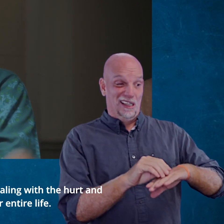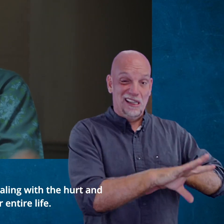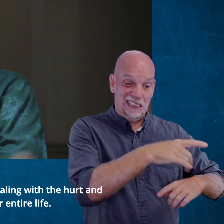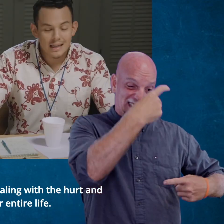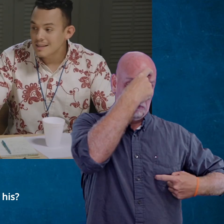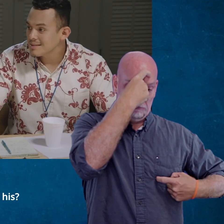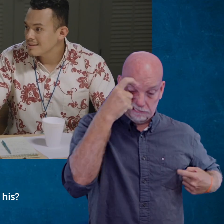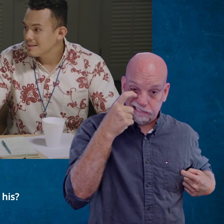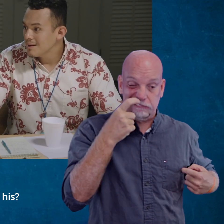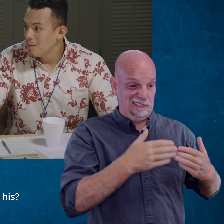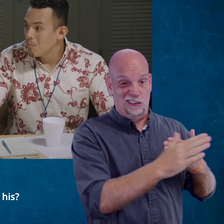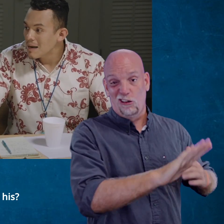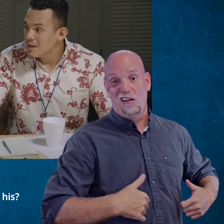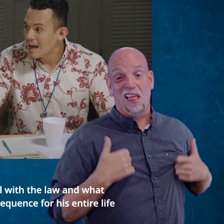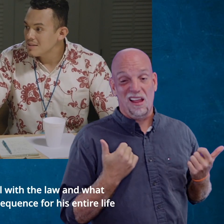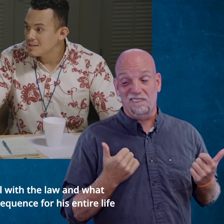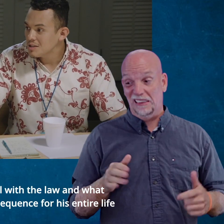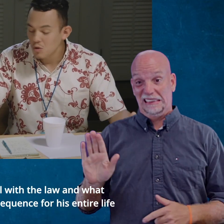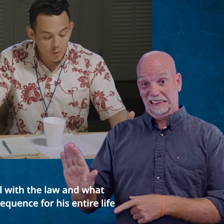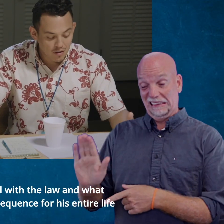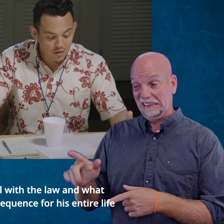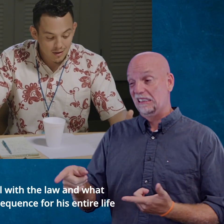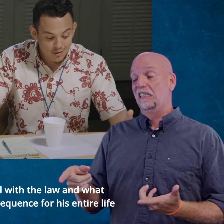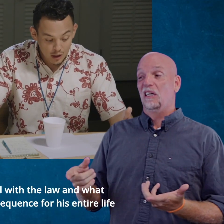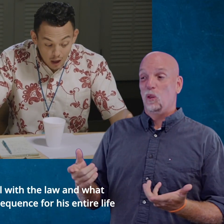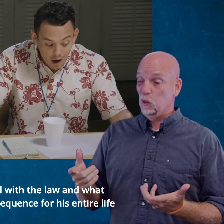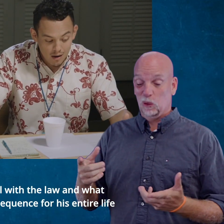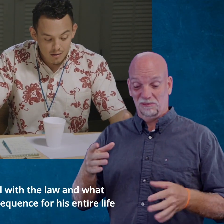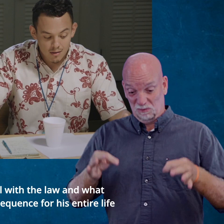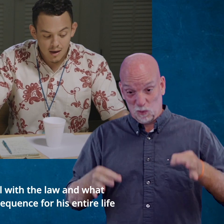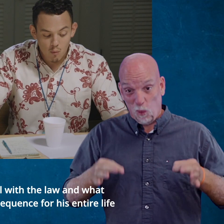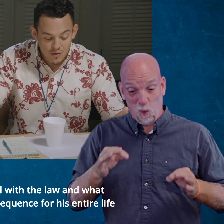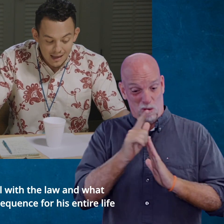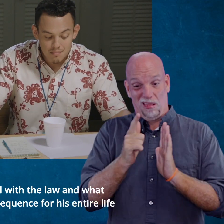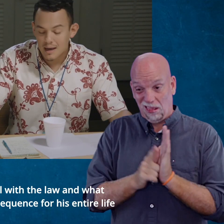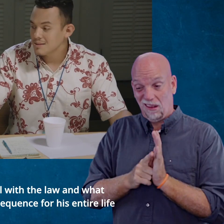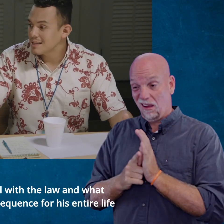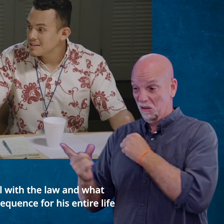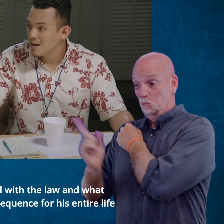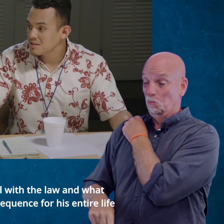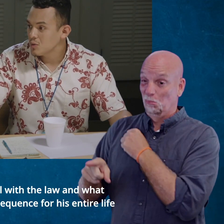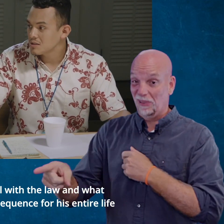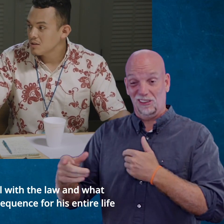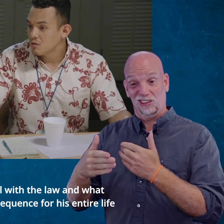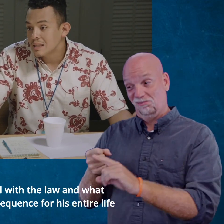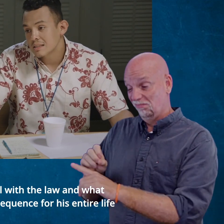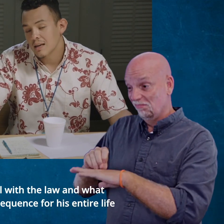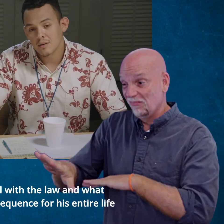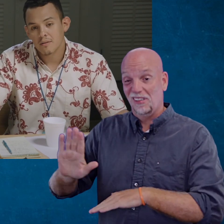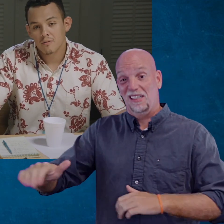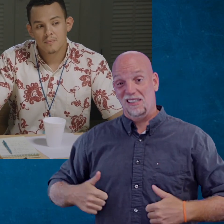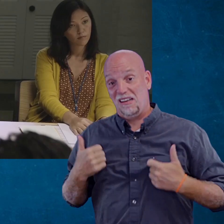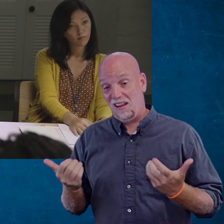life. And his might be having to deal with the law and what that demands as his consequence for